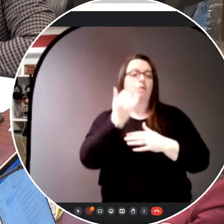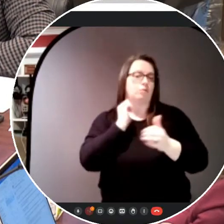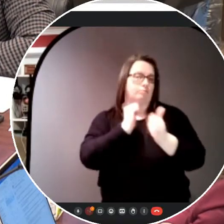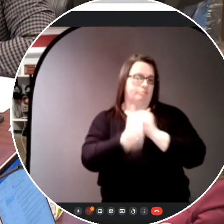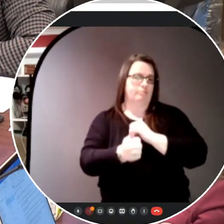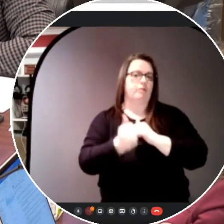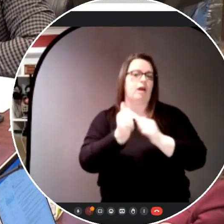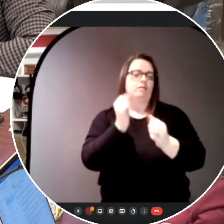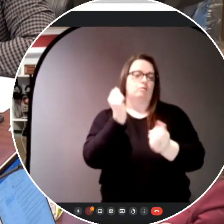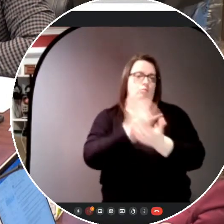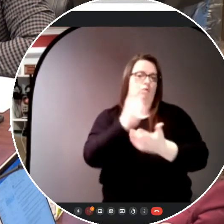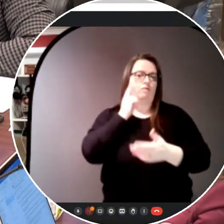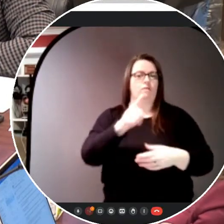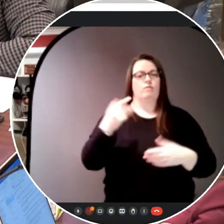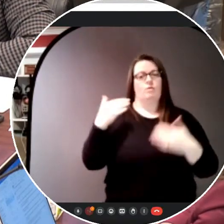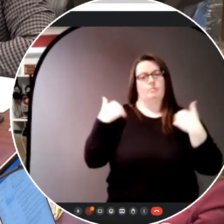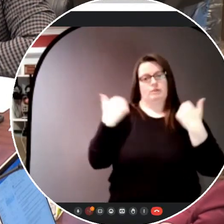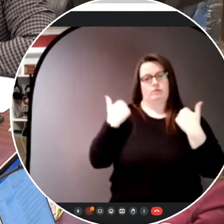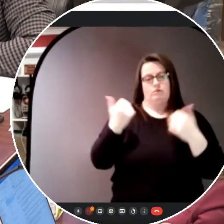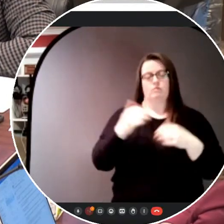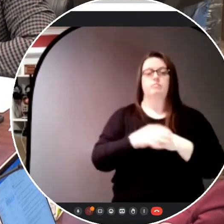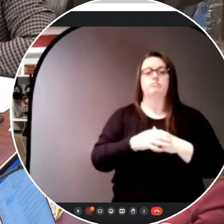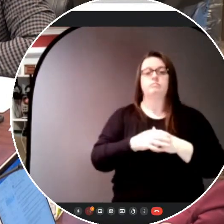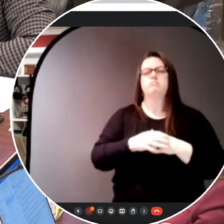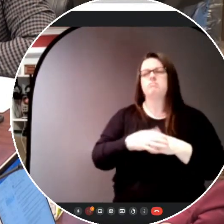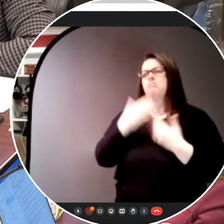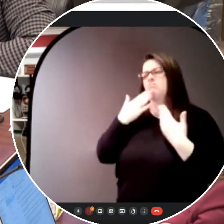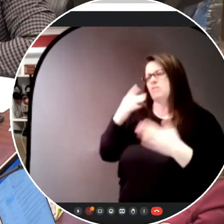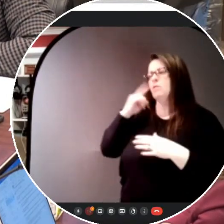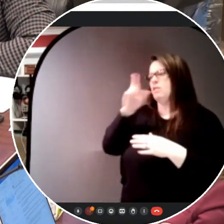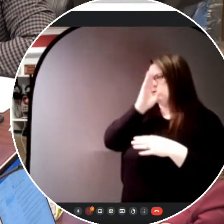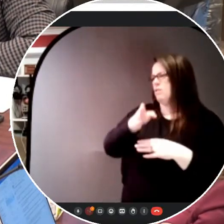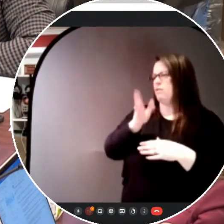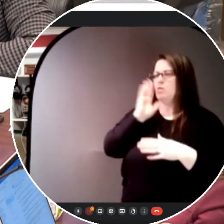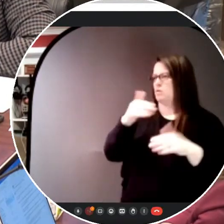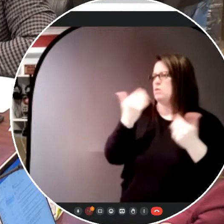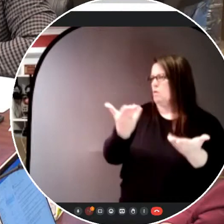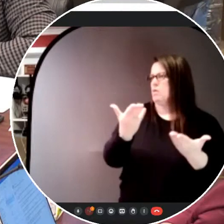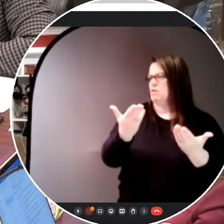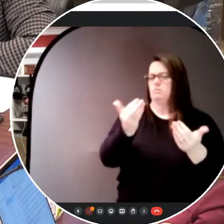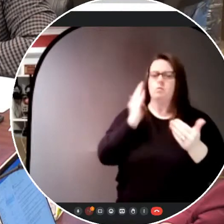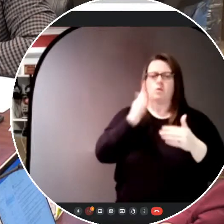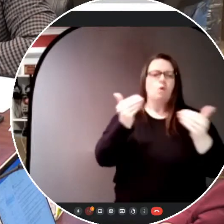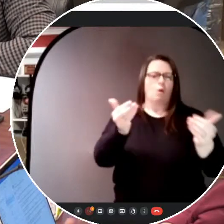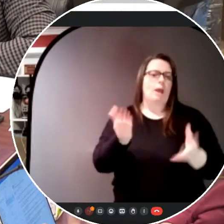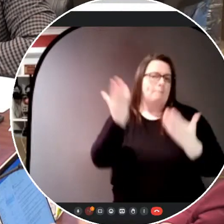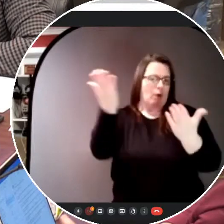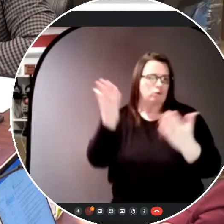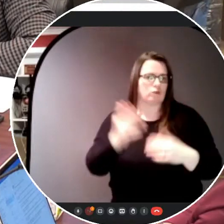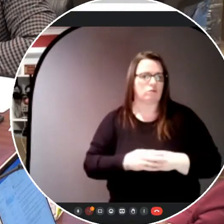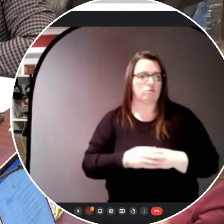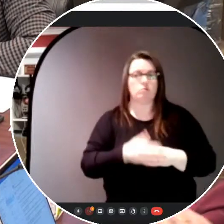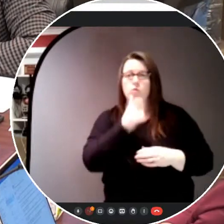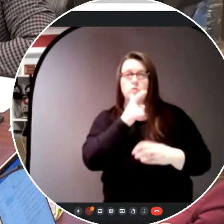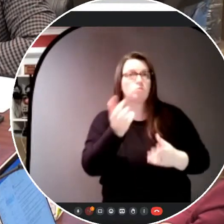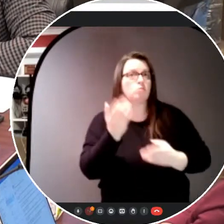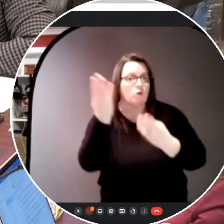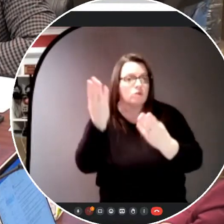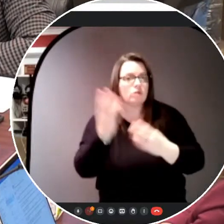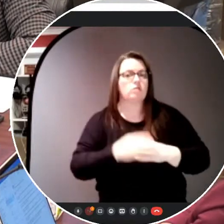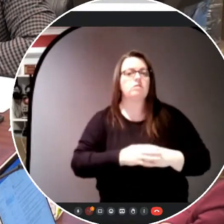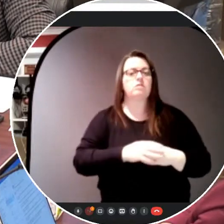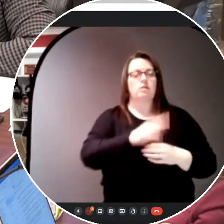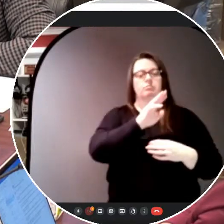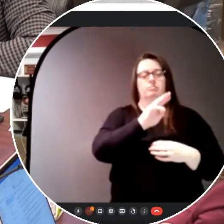Okay, thank you again, Mr. Sinnott. I think that one is straightforward. I'll put that one to a motion. Can I get someone to move? Thank you to Trustee